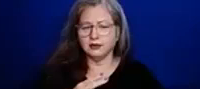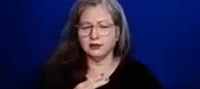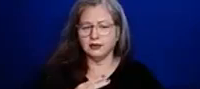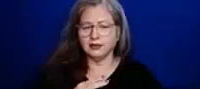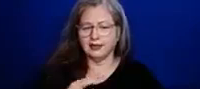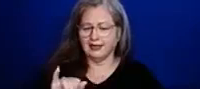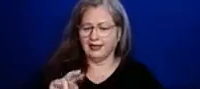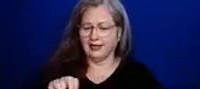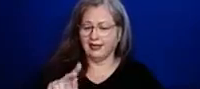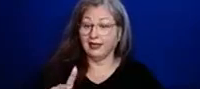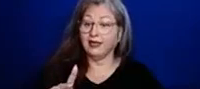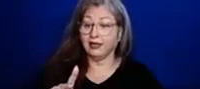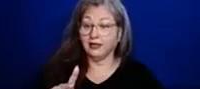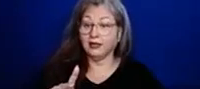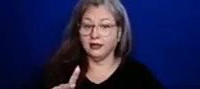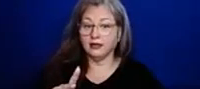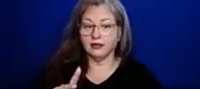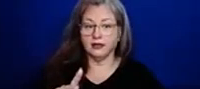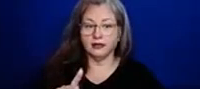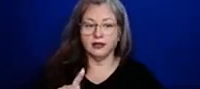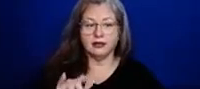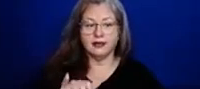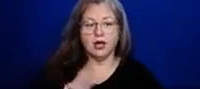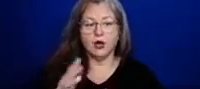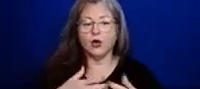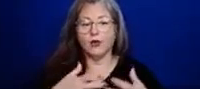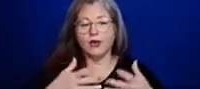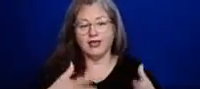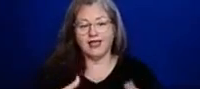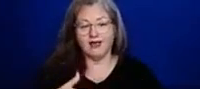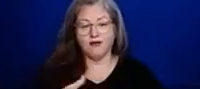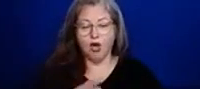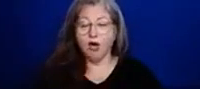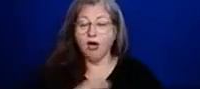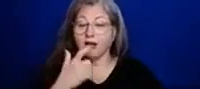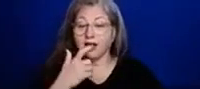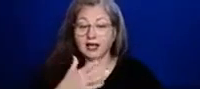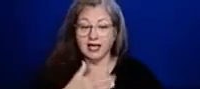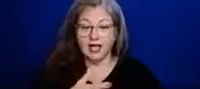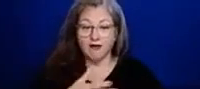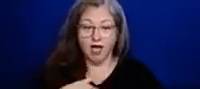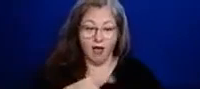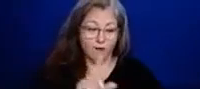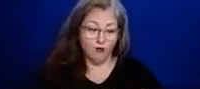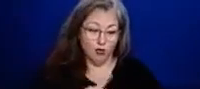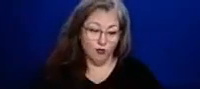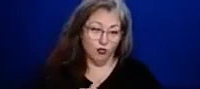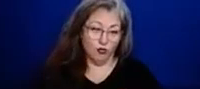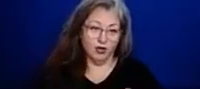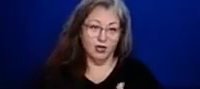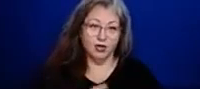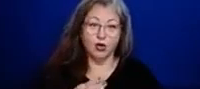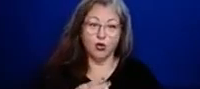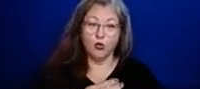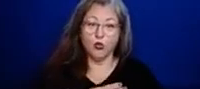experimenting with the ink that was left on the glass after I printed my woodblocks.